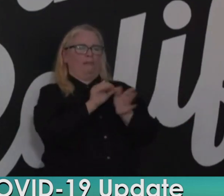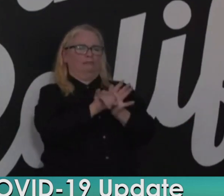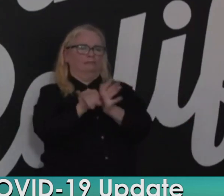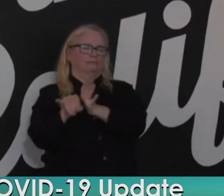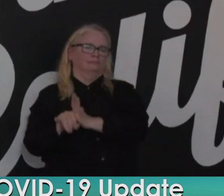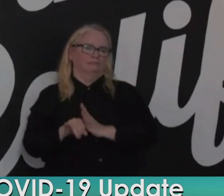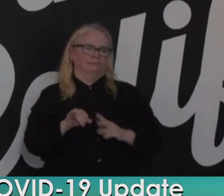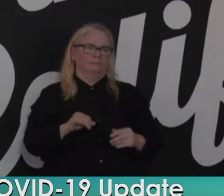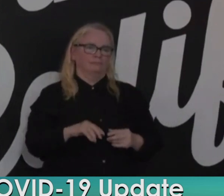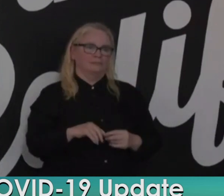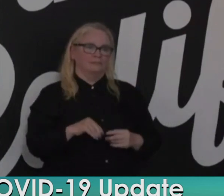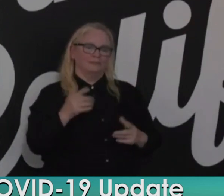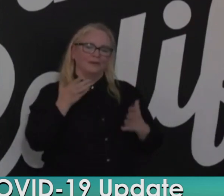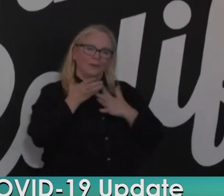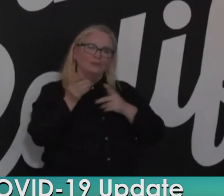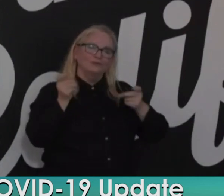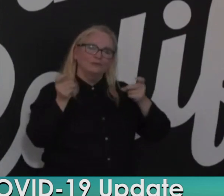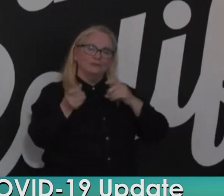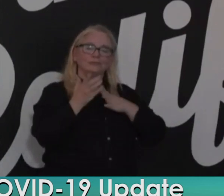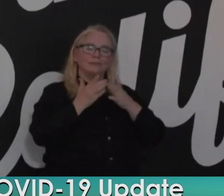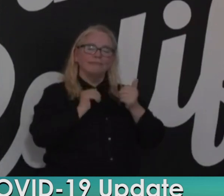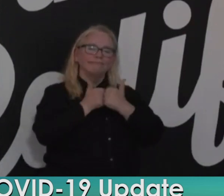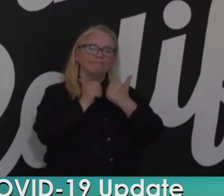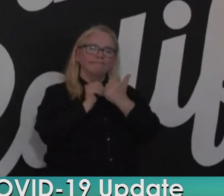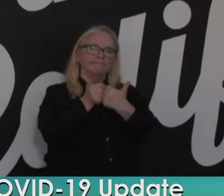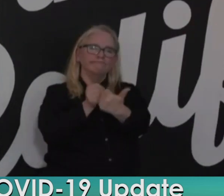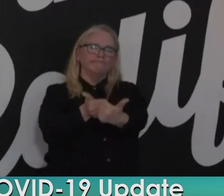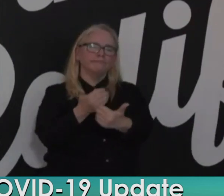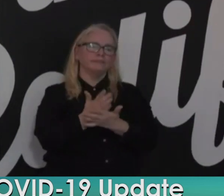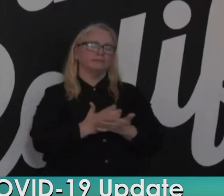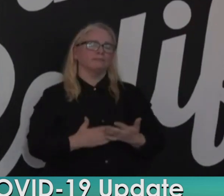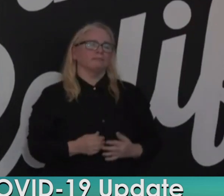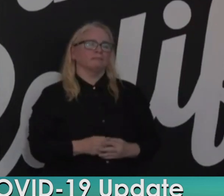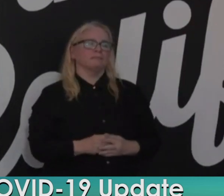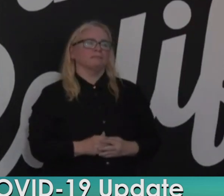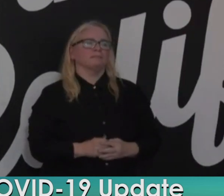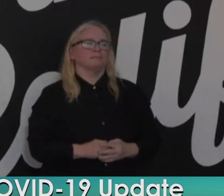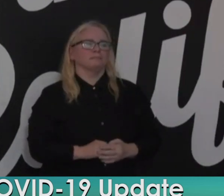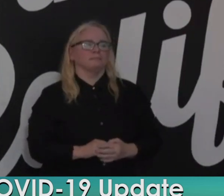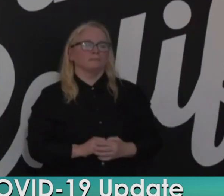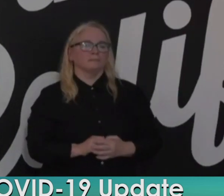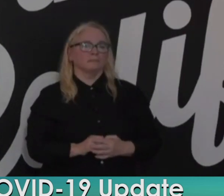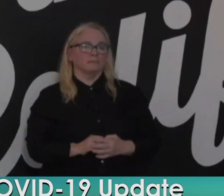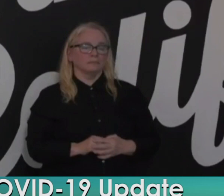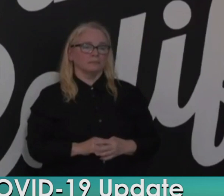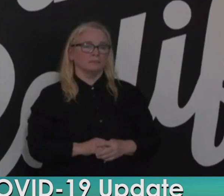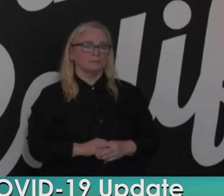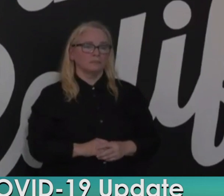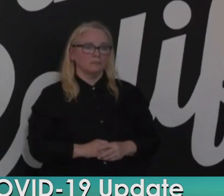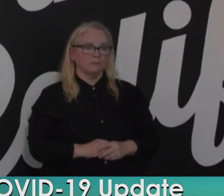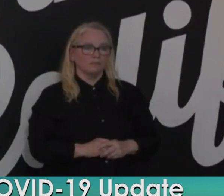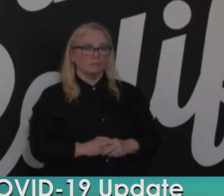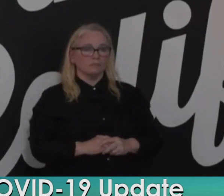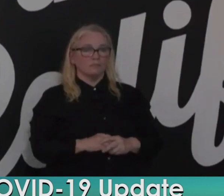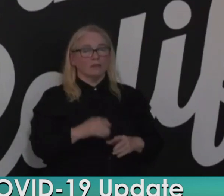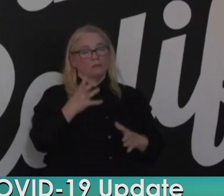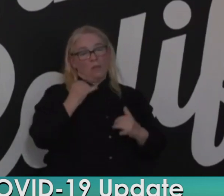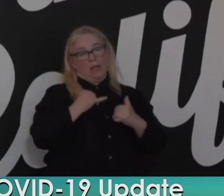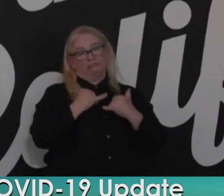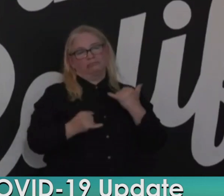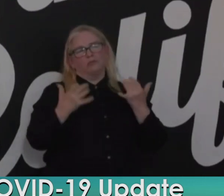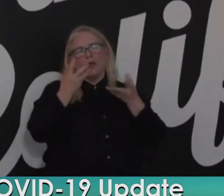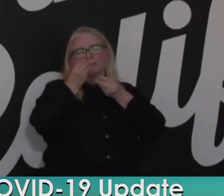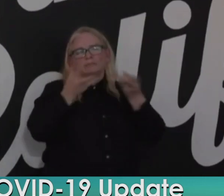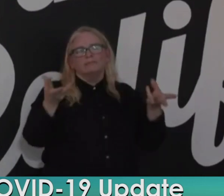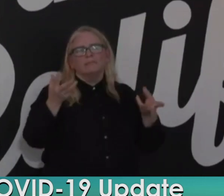some challenges. Final point before I open up to questions. I want to just update you on the total number of positives